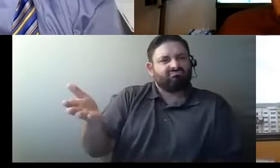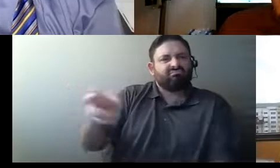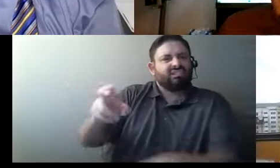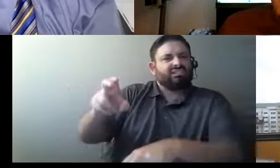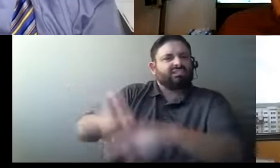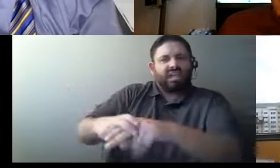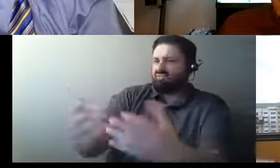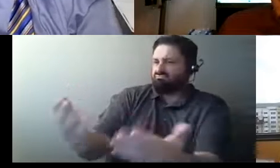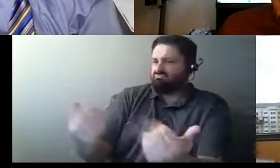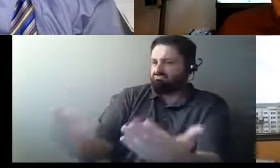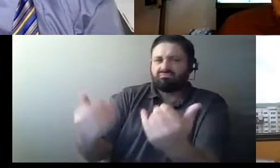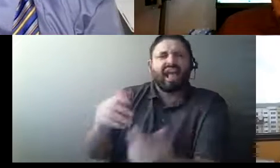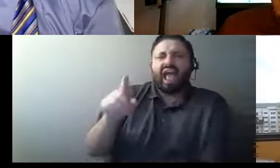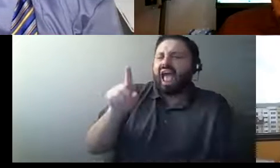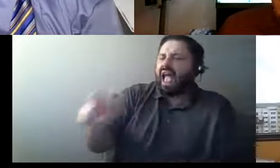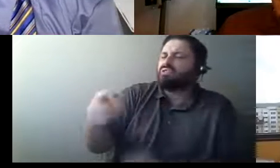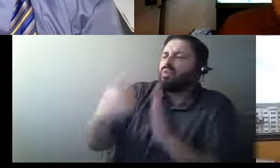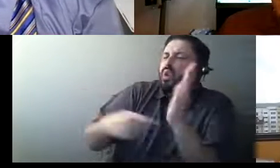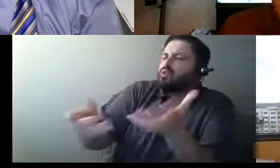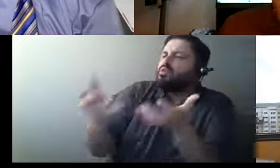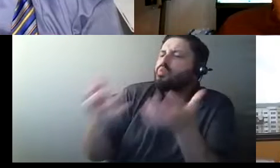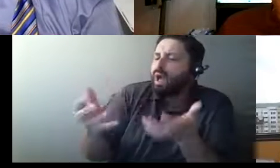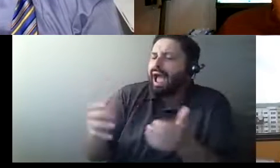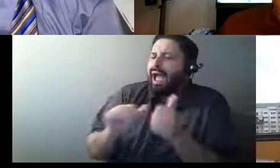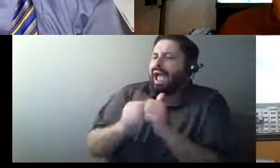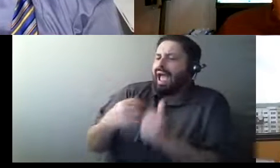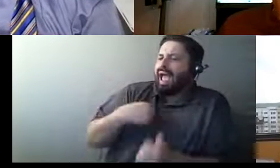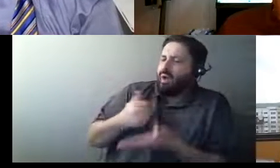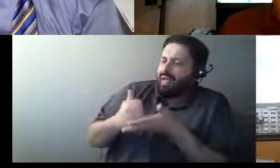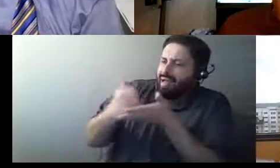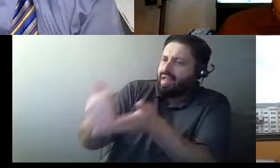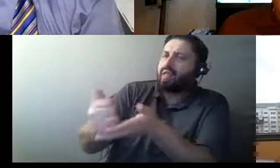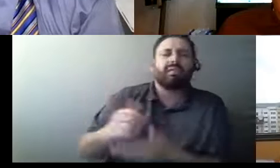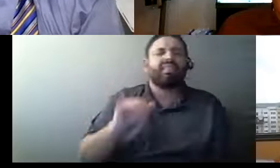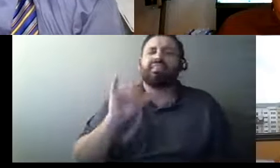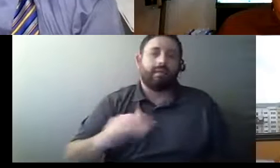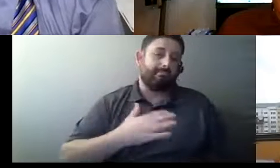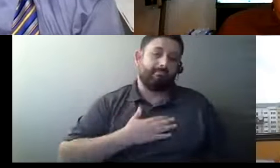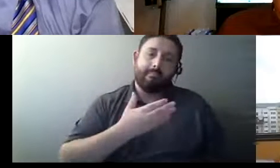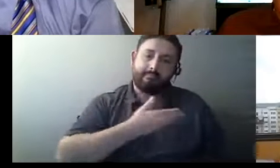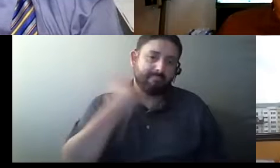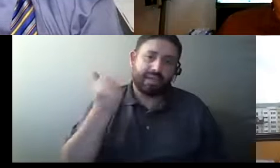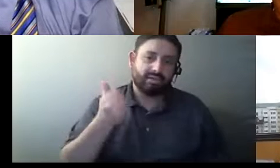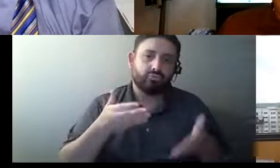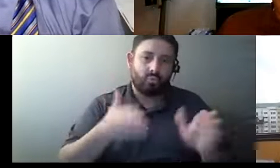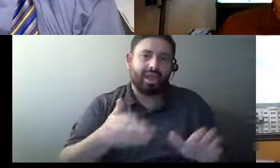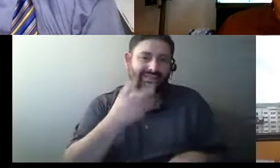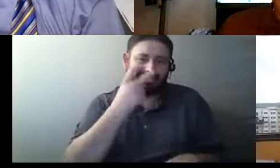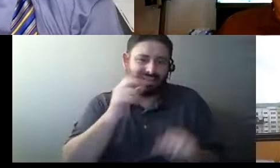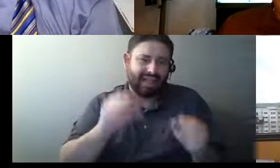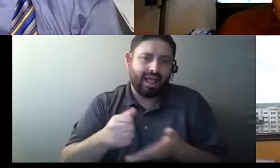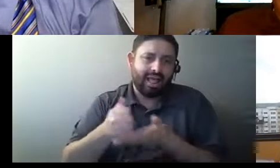exactly what it is that they want and how we can best help them. That's the best way that I can see that we might be able to help